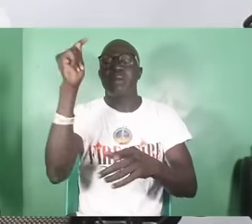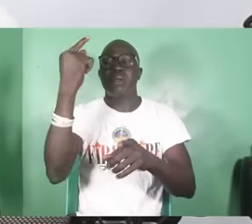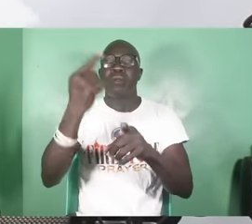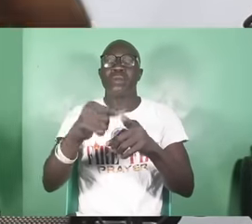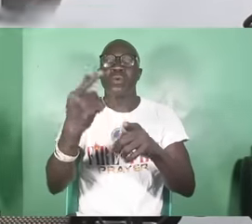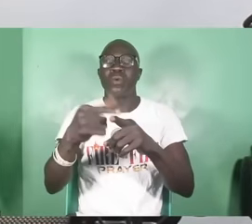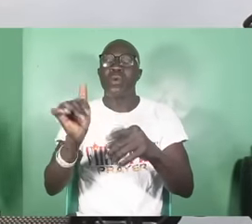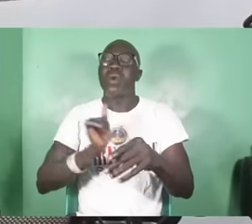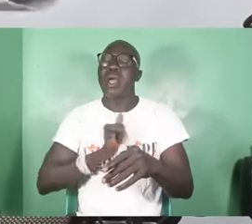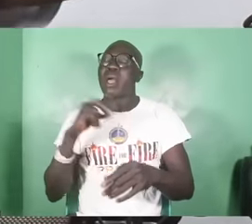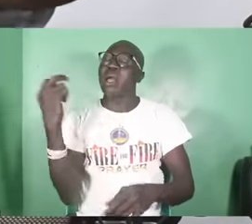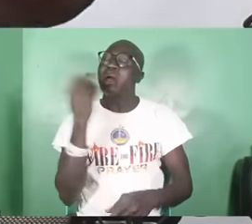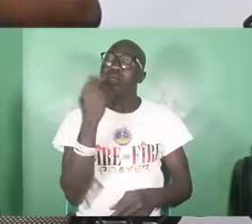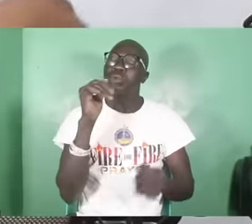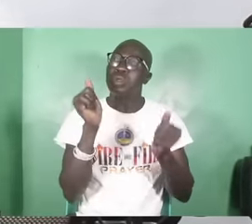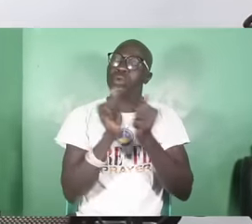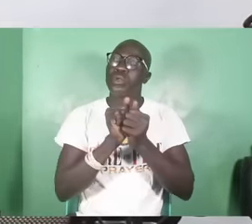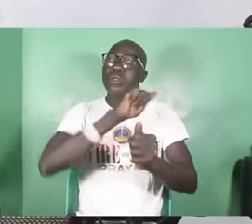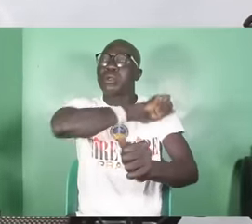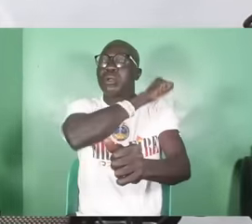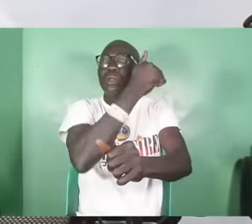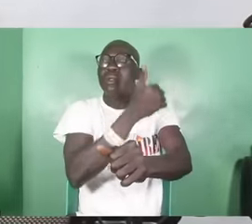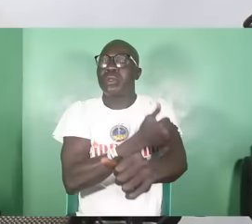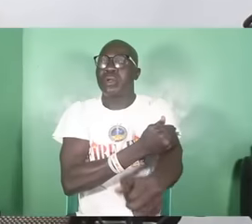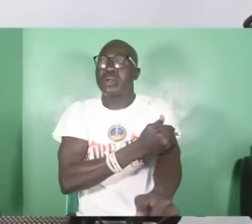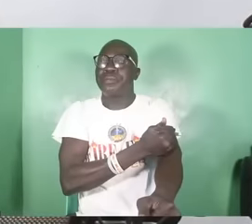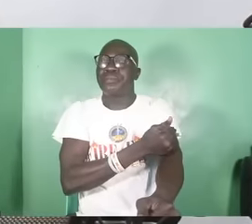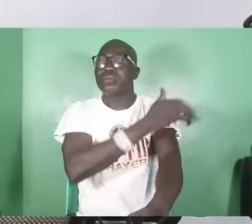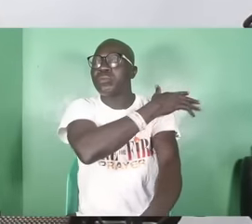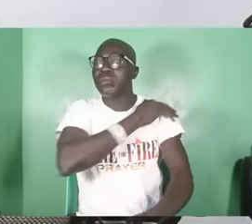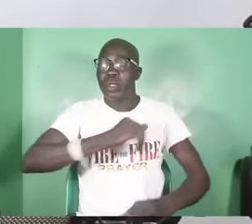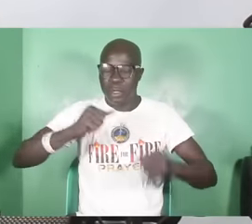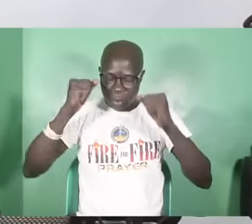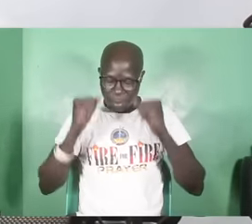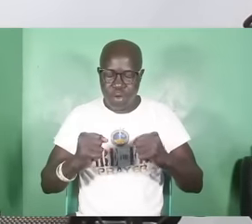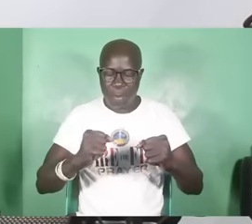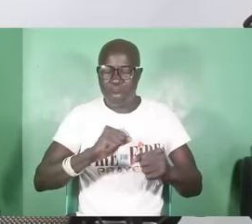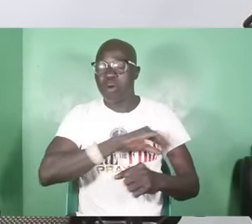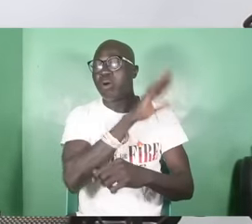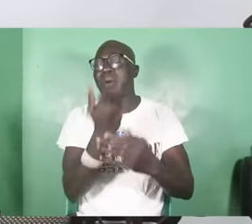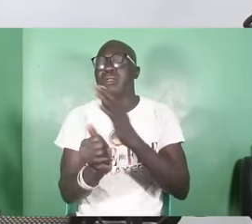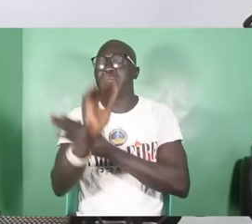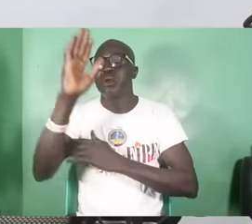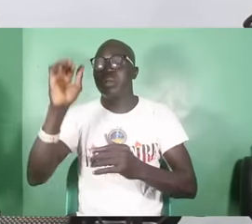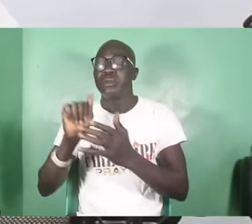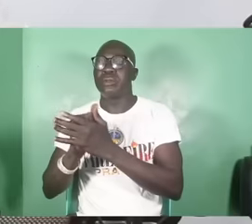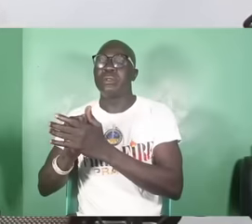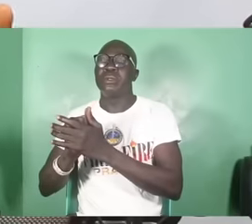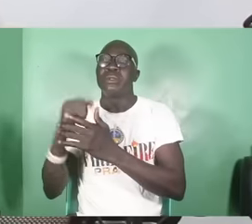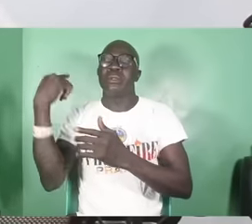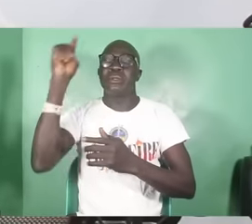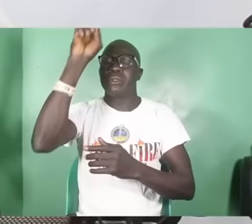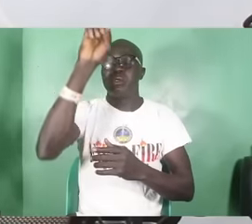word. Mo so pelu ase. I pronounce with authority. Ati agbara Olorun Olodumare. And the power of the Almighty God. En to